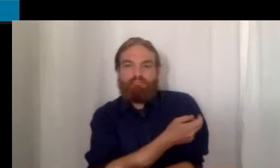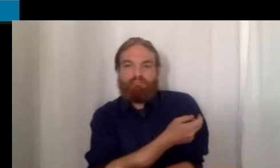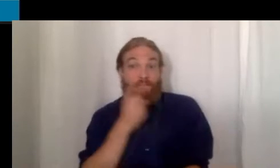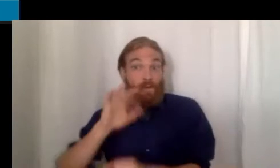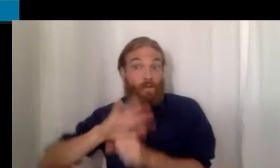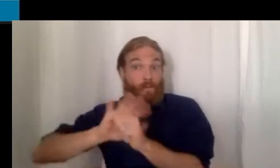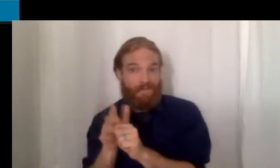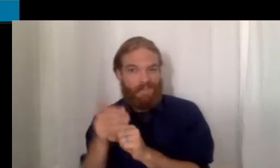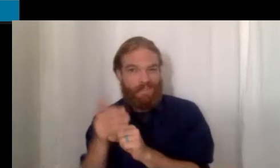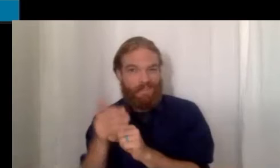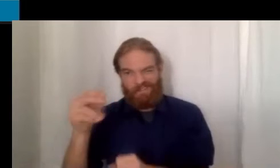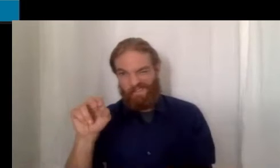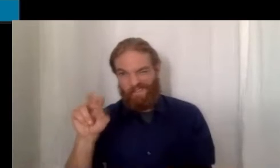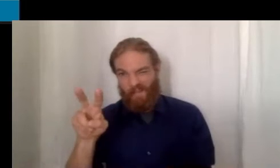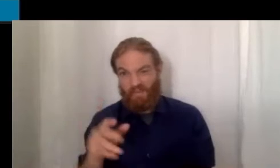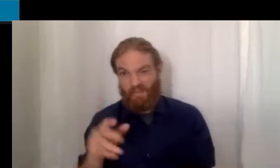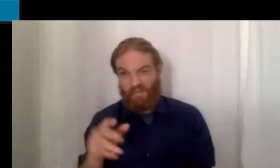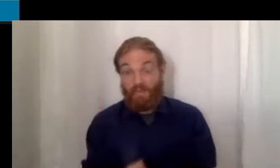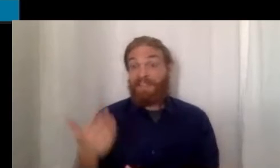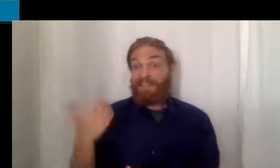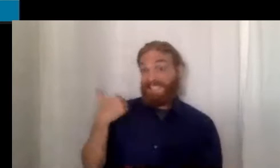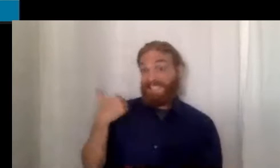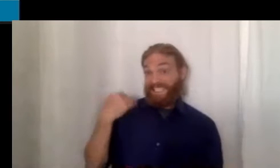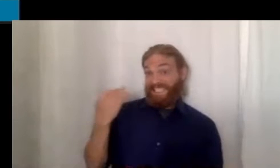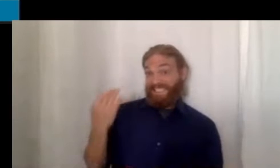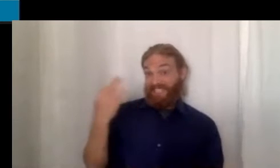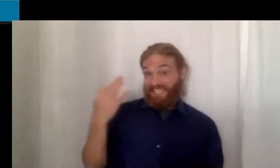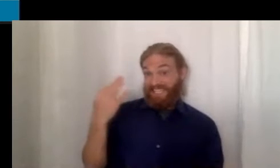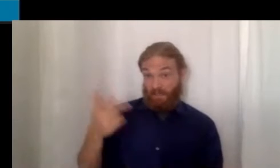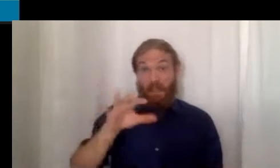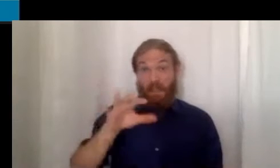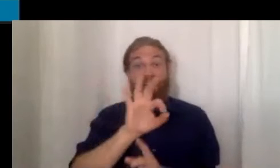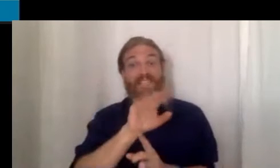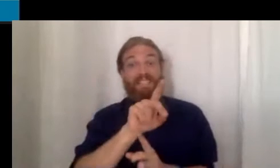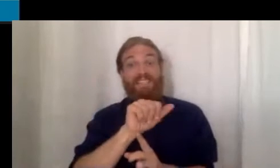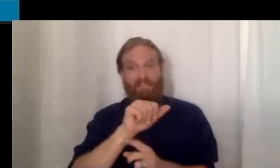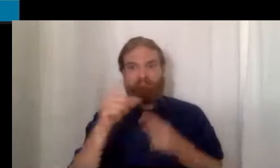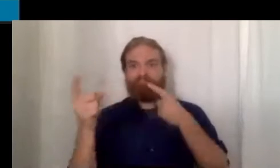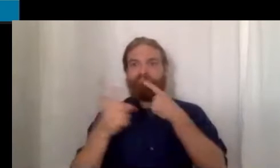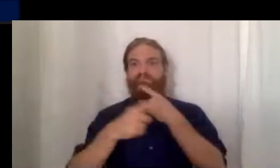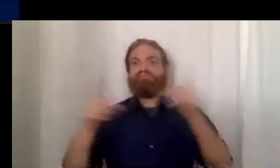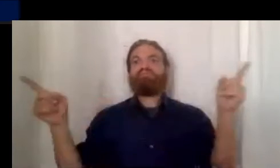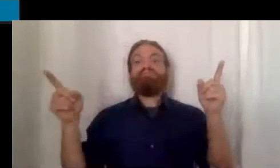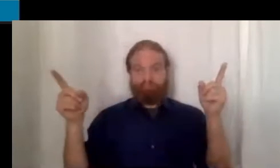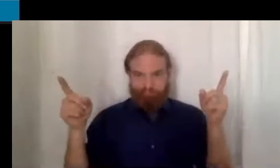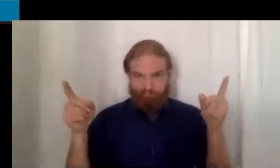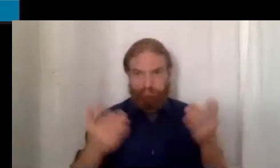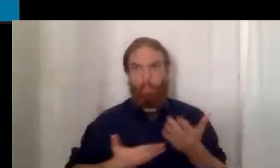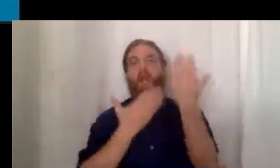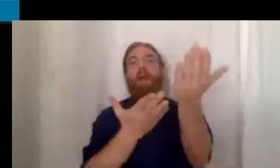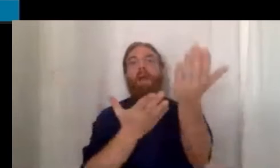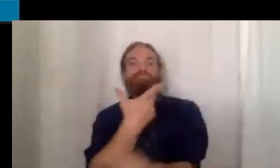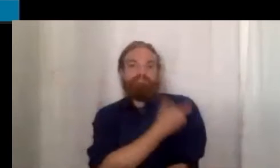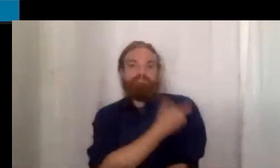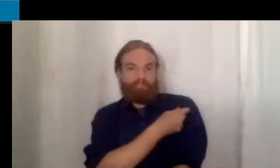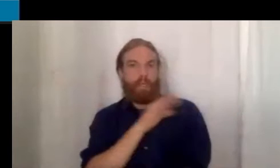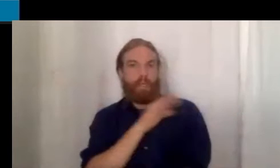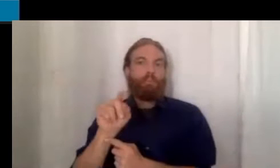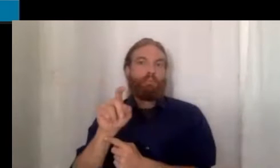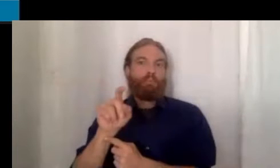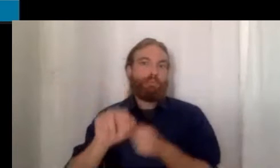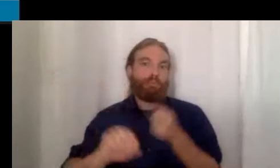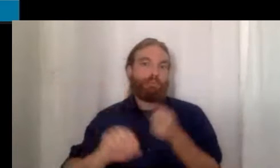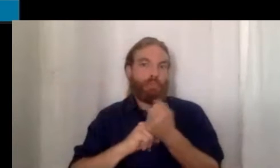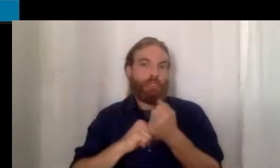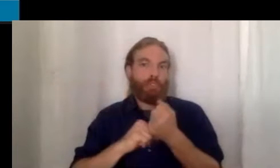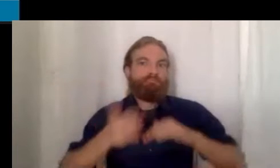the FDA did recommend booster doses for people aged 65 and older, and also workers in high-risk